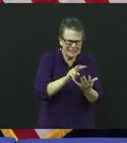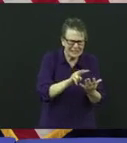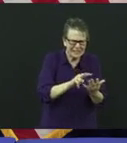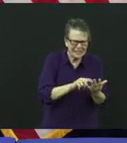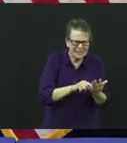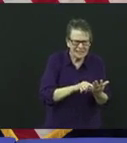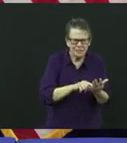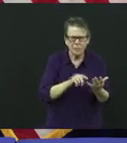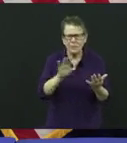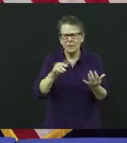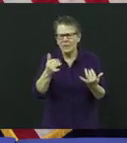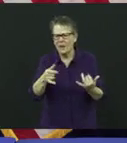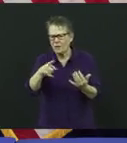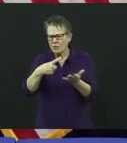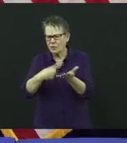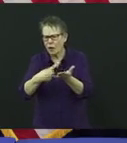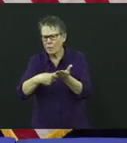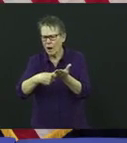be impacted,